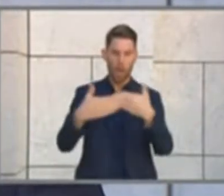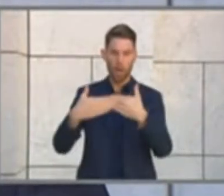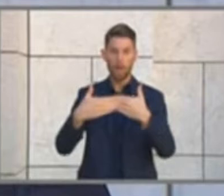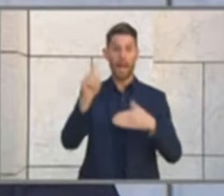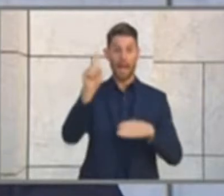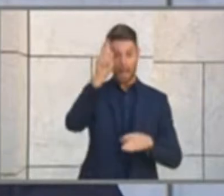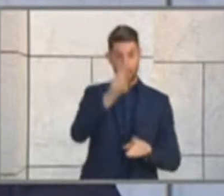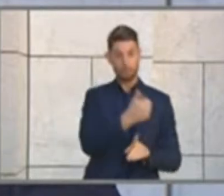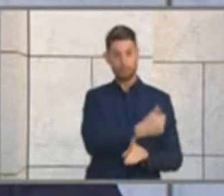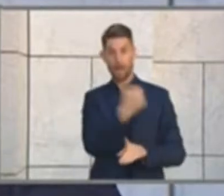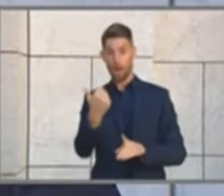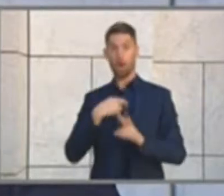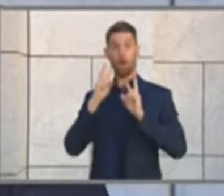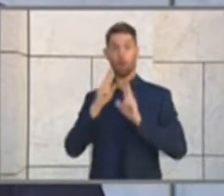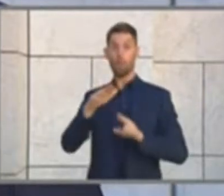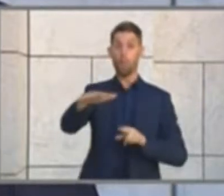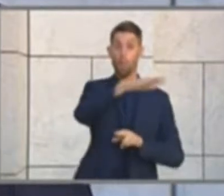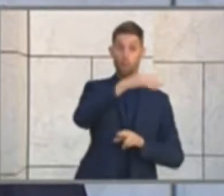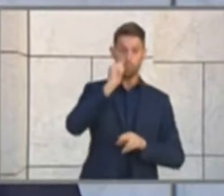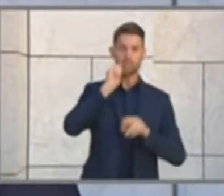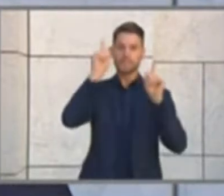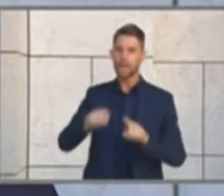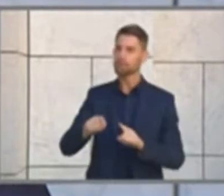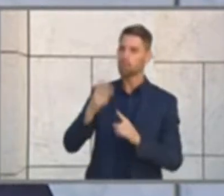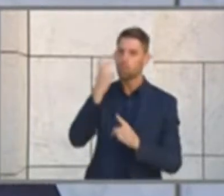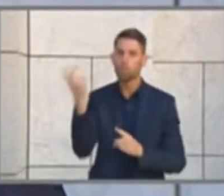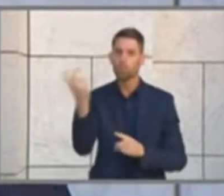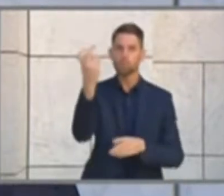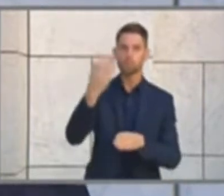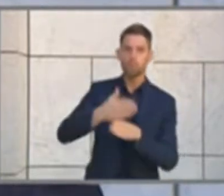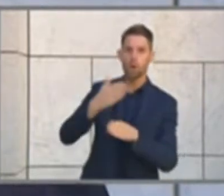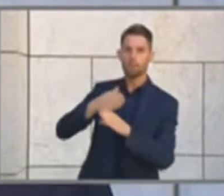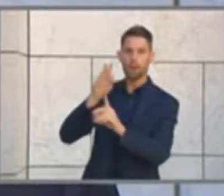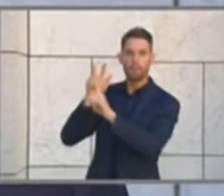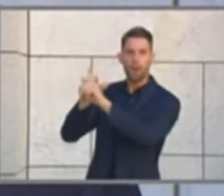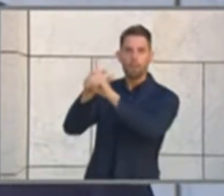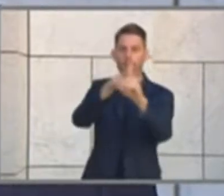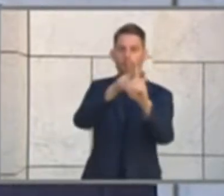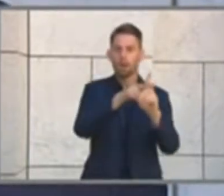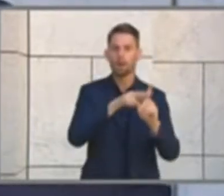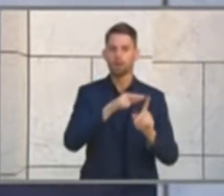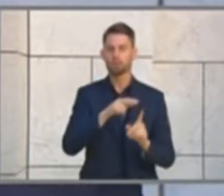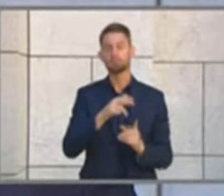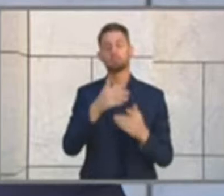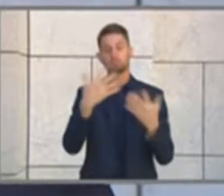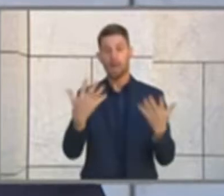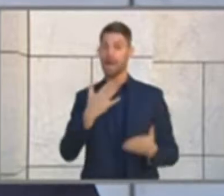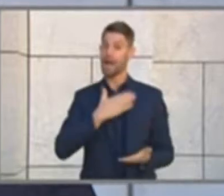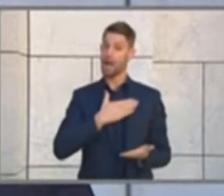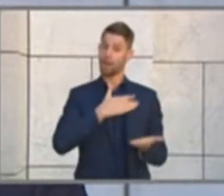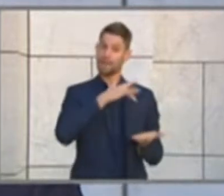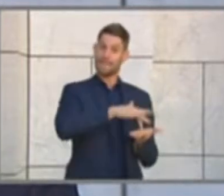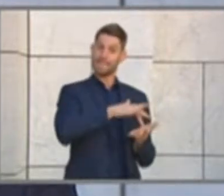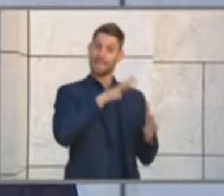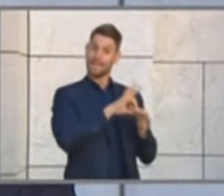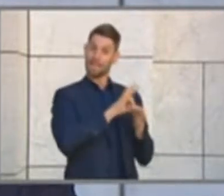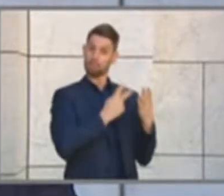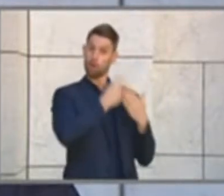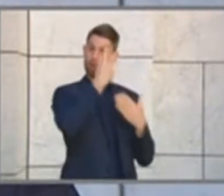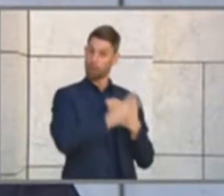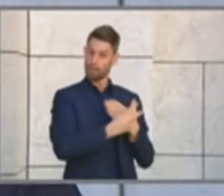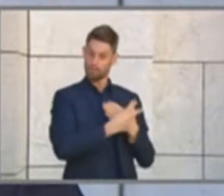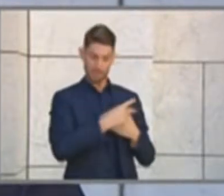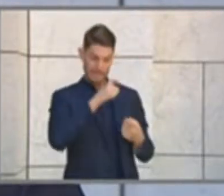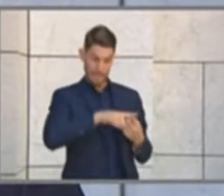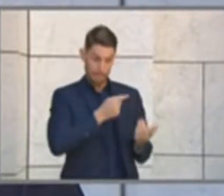do go back and start seeking those opportunities. Now, in how that relates to our employment programs, we will take that